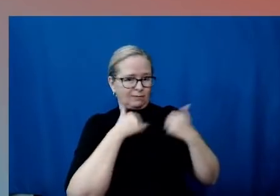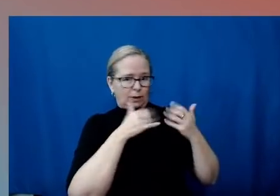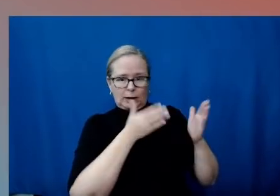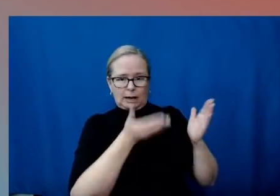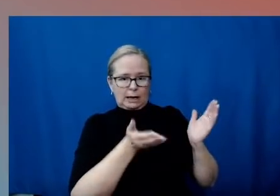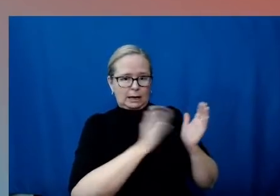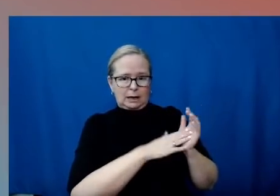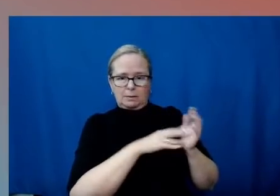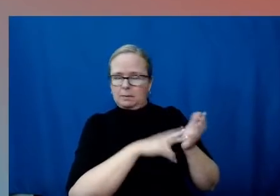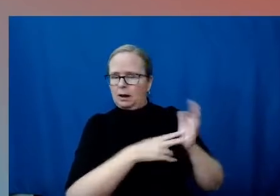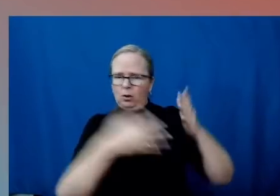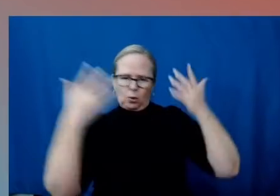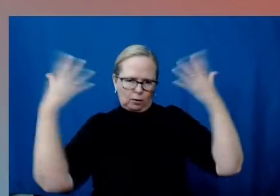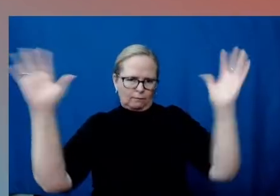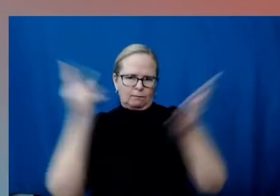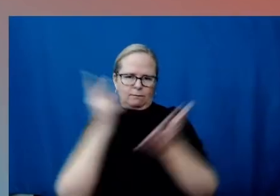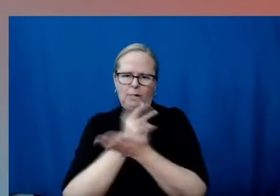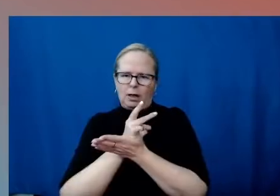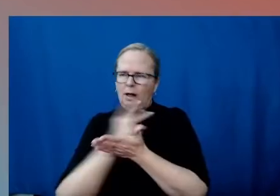going to serve us well. We need to